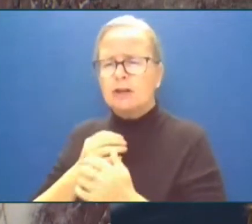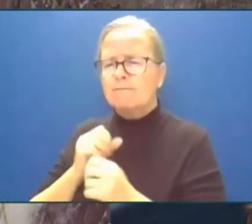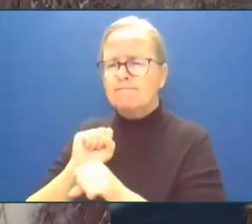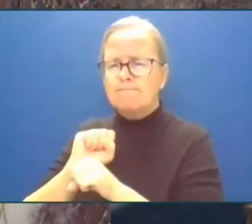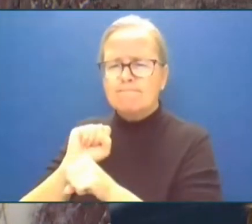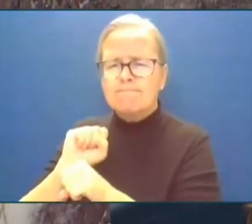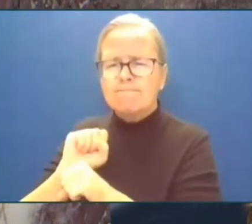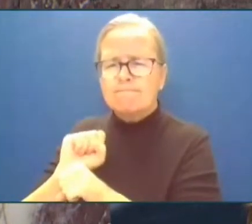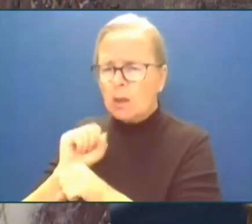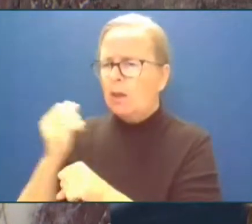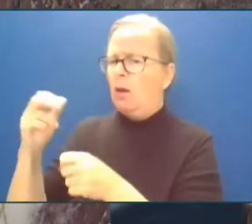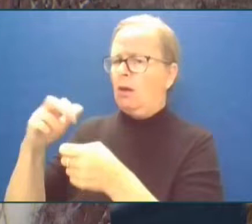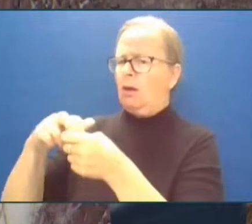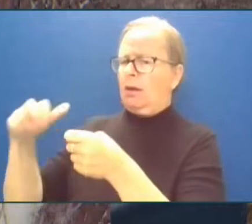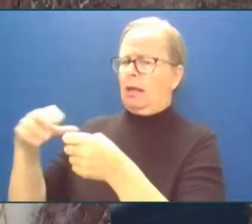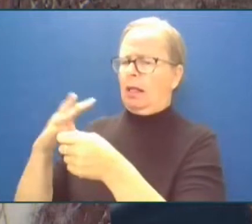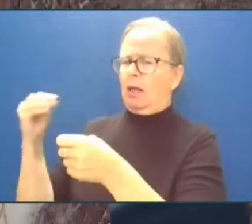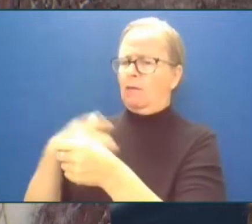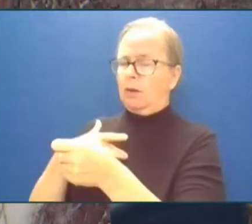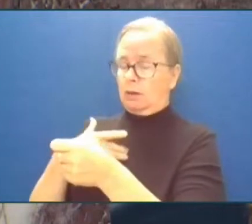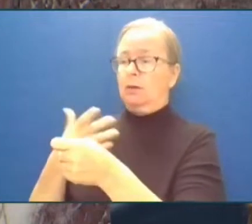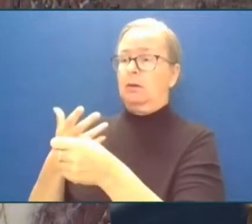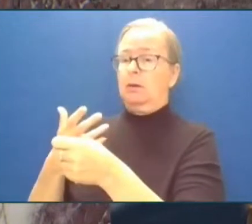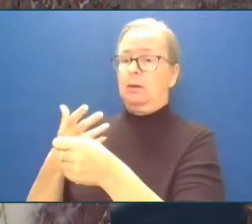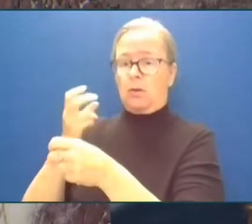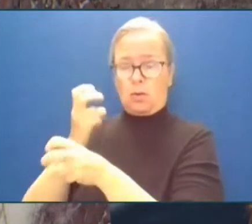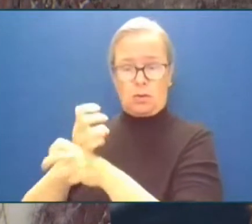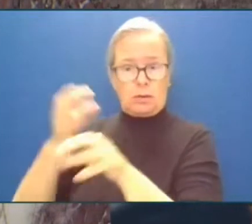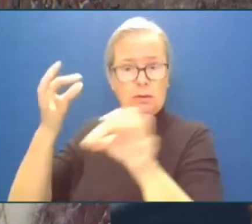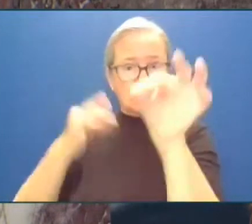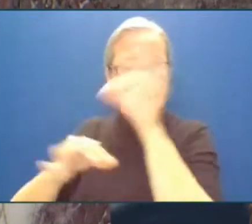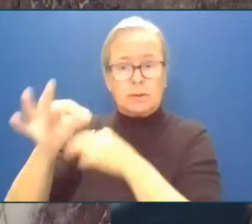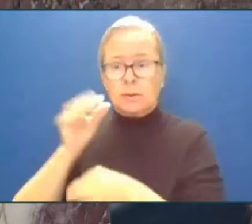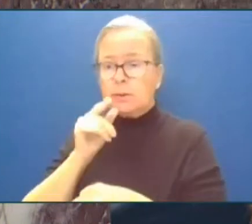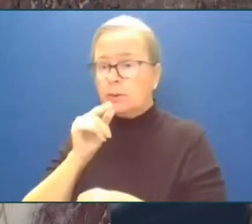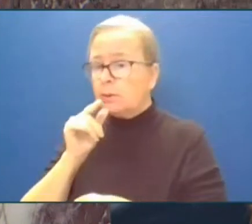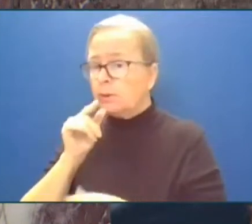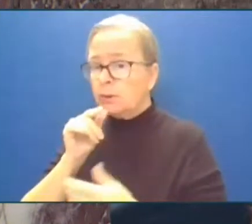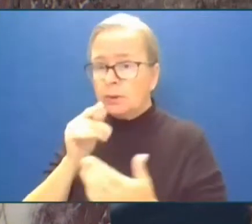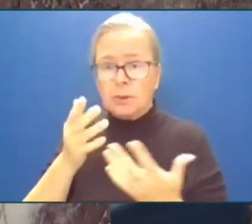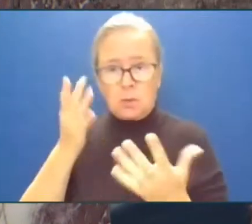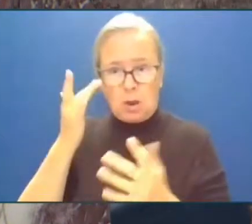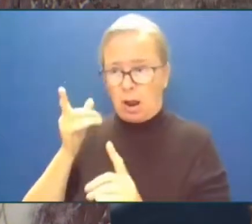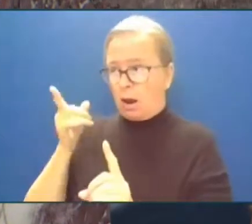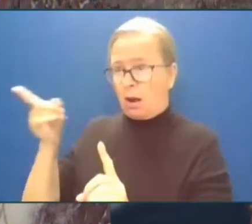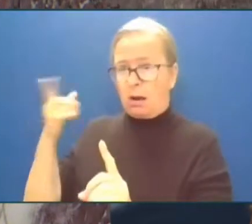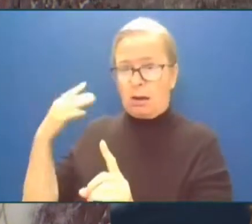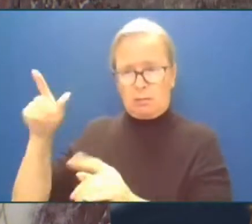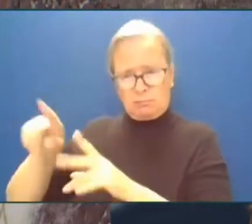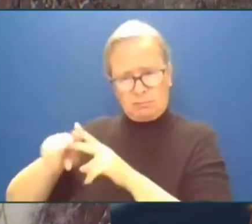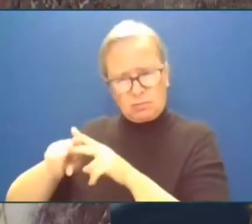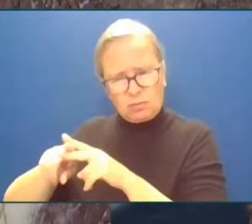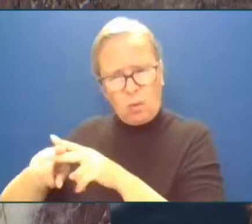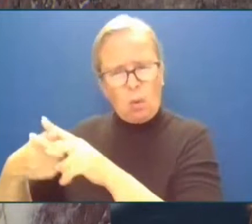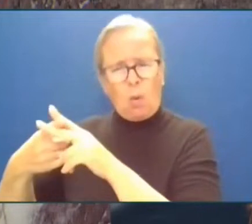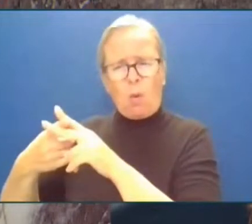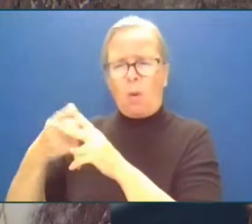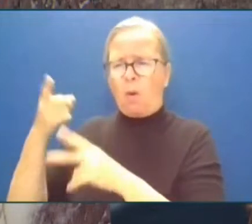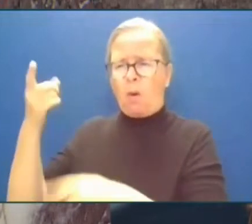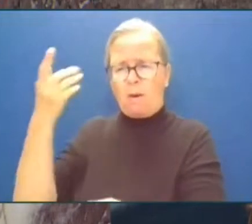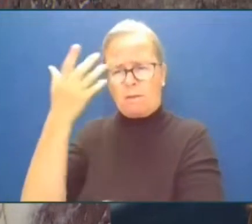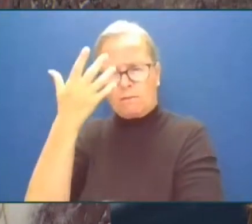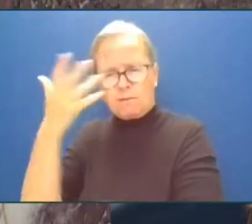instrumental in ushering in a new era of forest management in this province, and also very successful in developing low-carbon